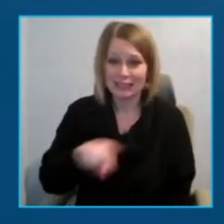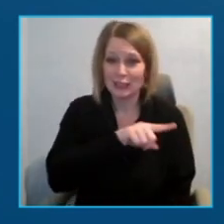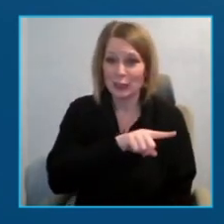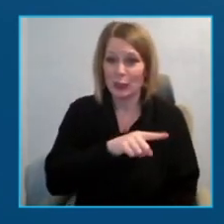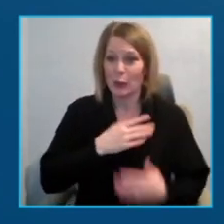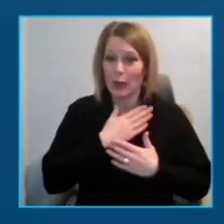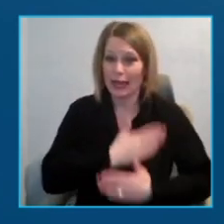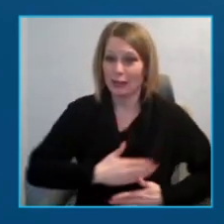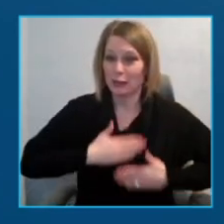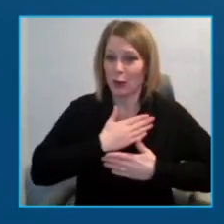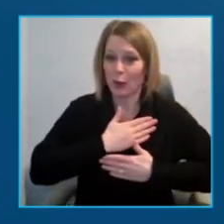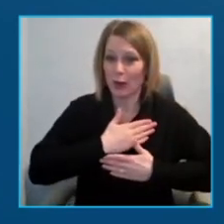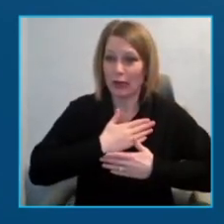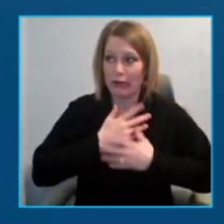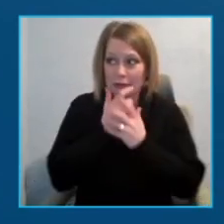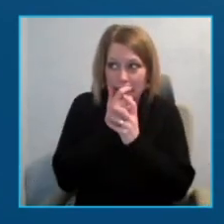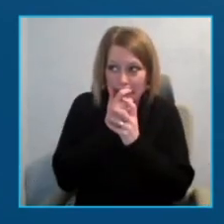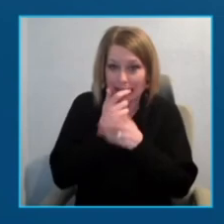the weekend.